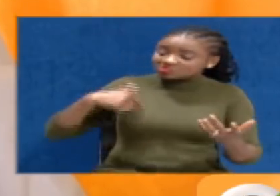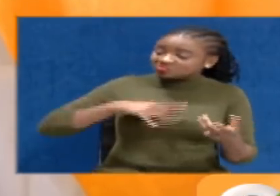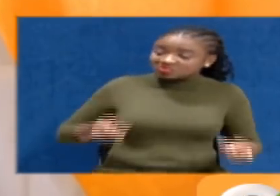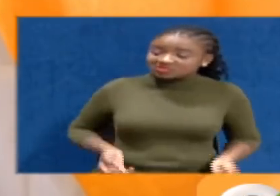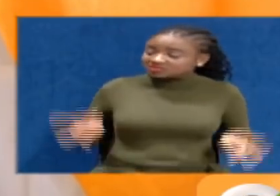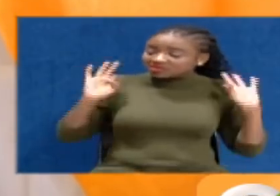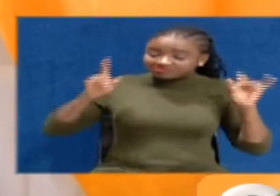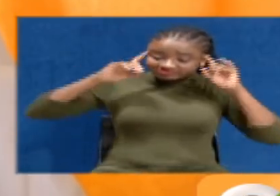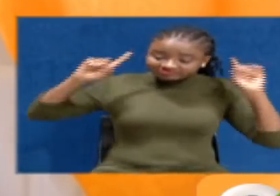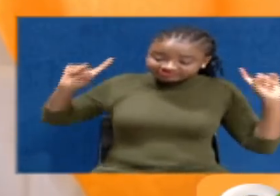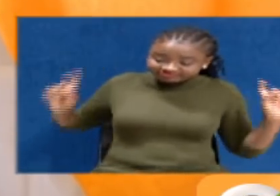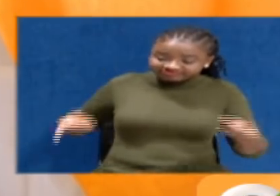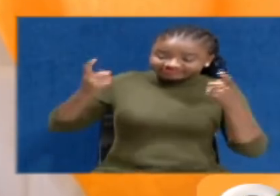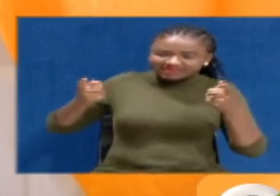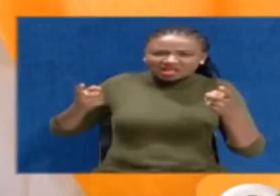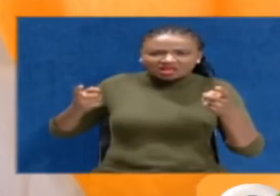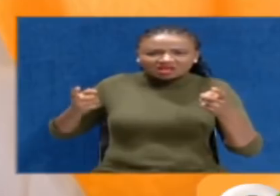So I had to use my own